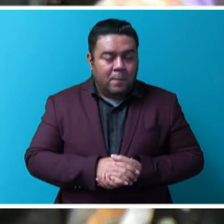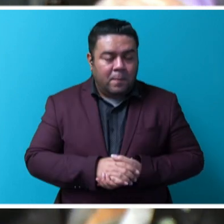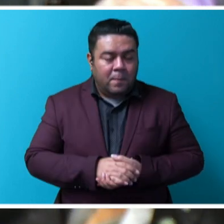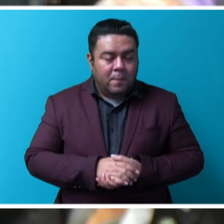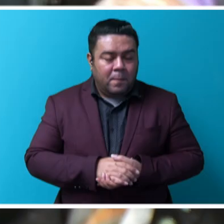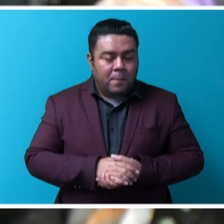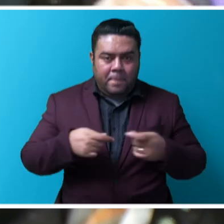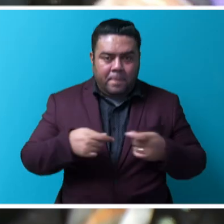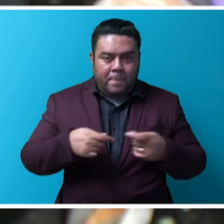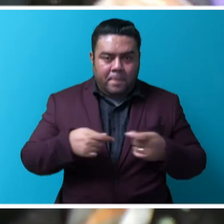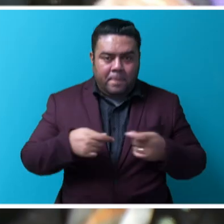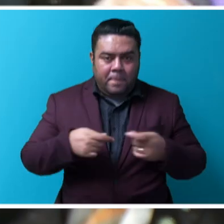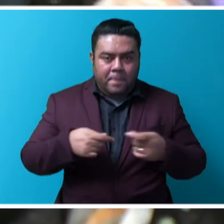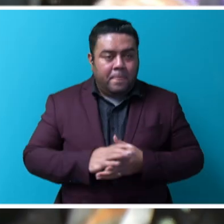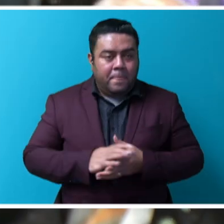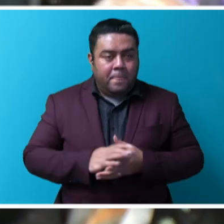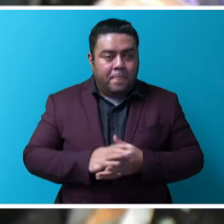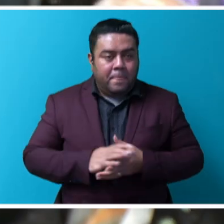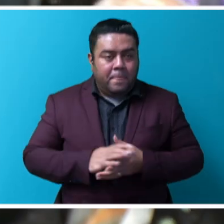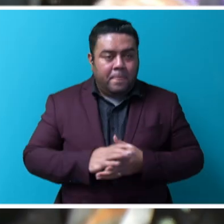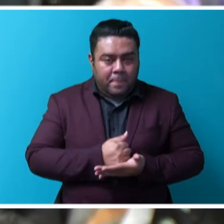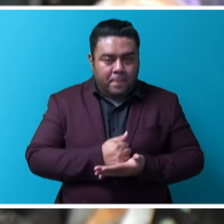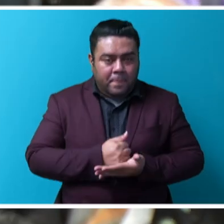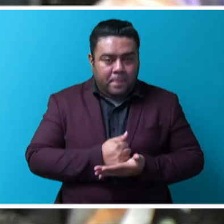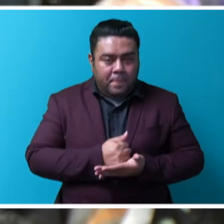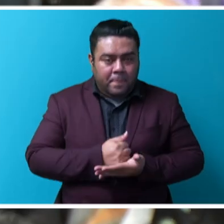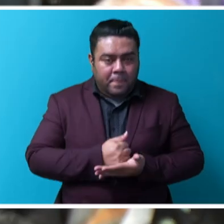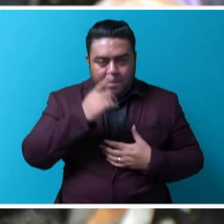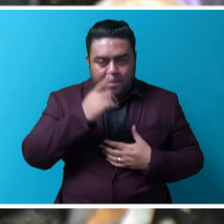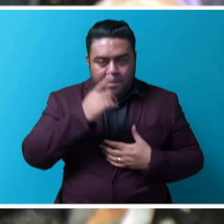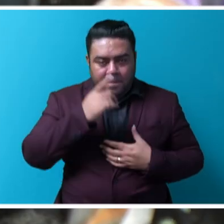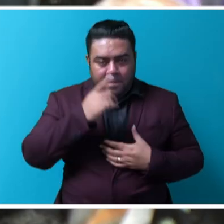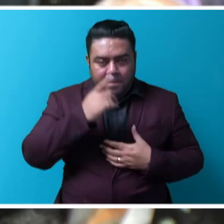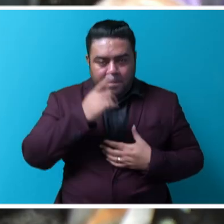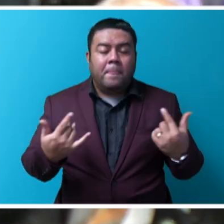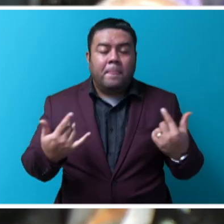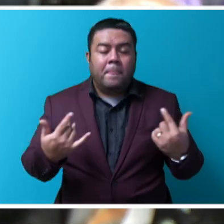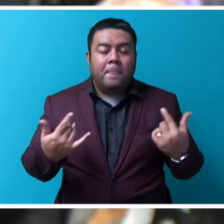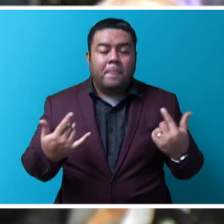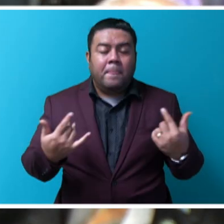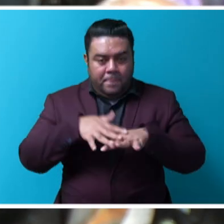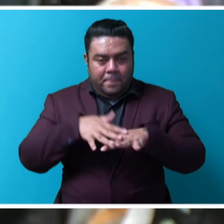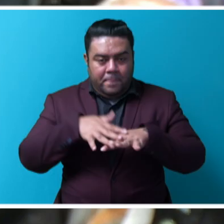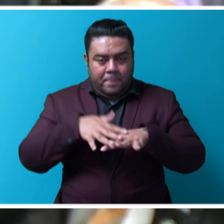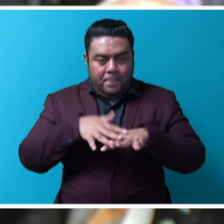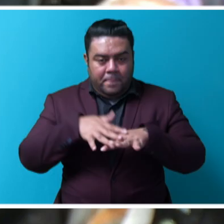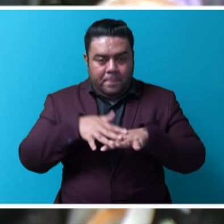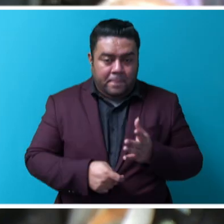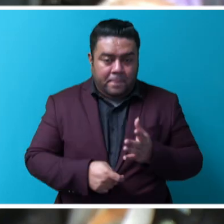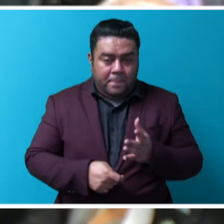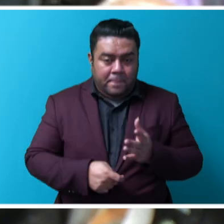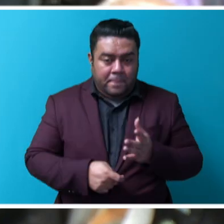for future relocation needs. Take Nambavatu, a relocation based on risk backed by community choice, and now in phase